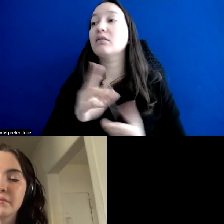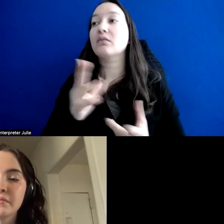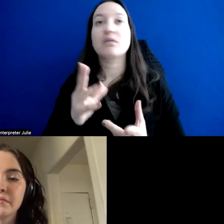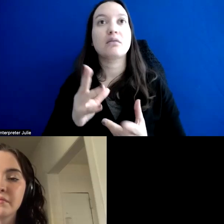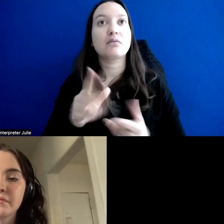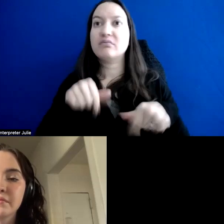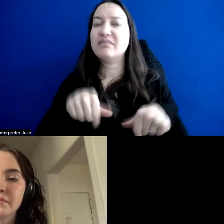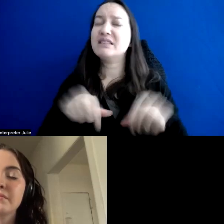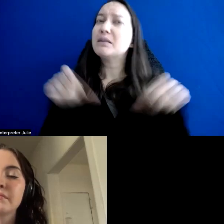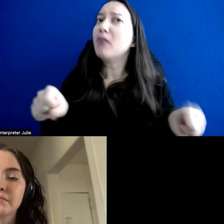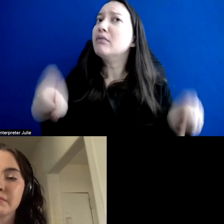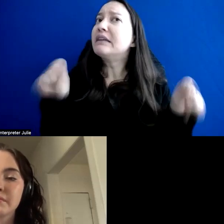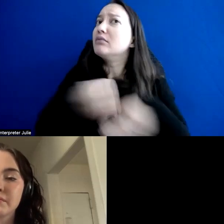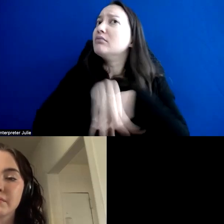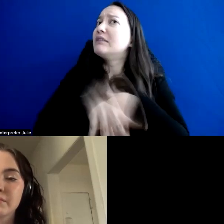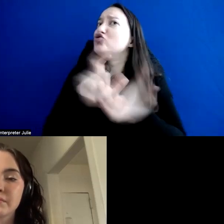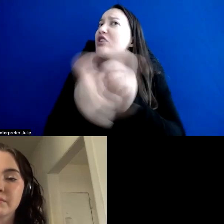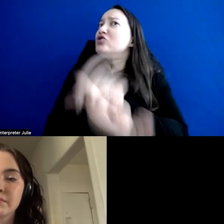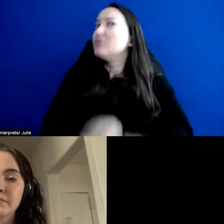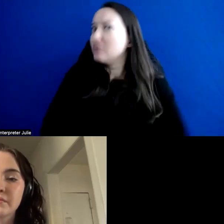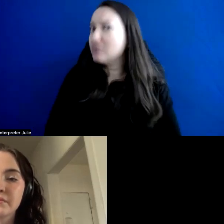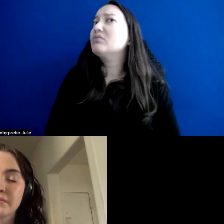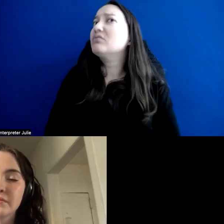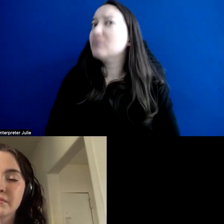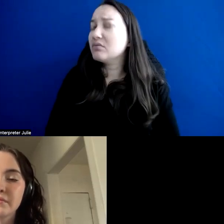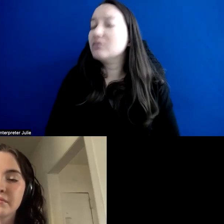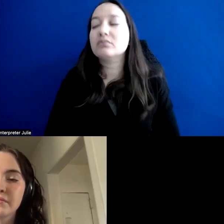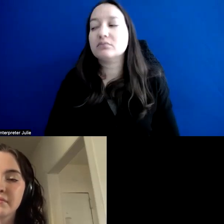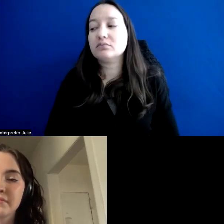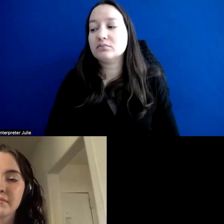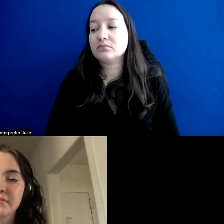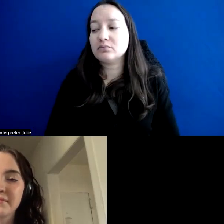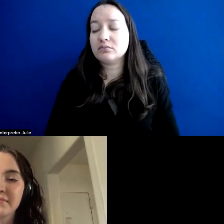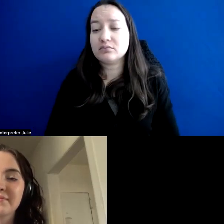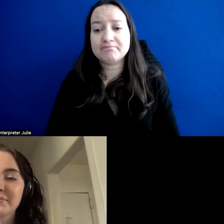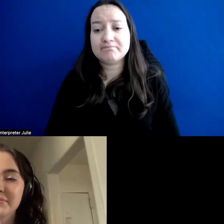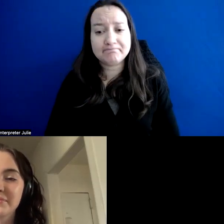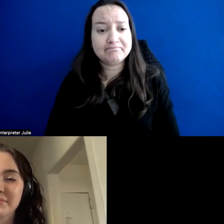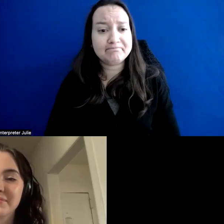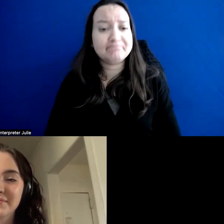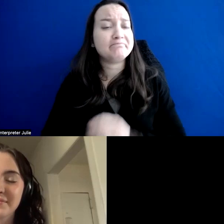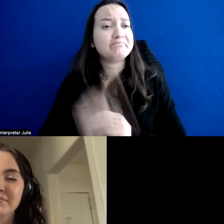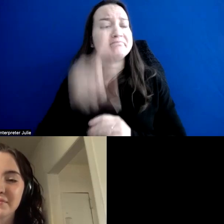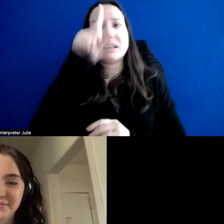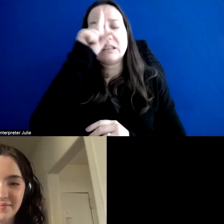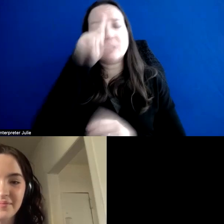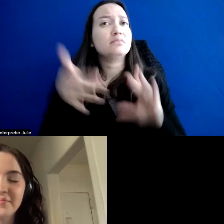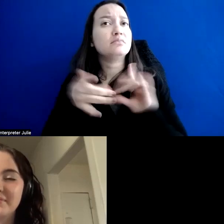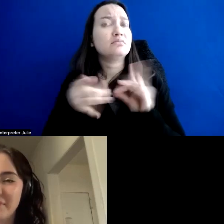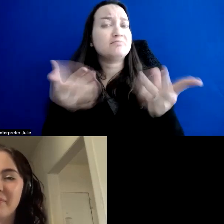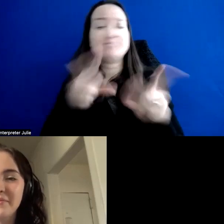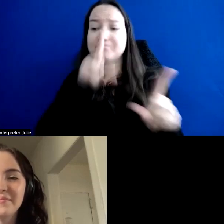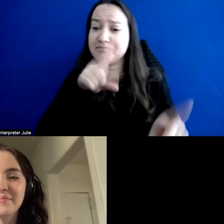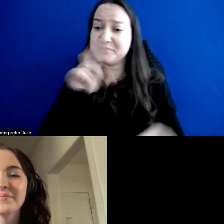that this is a possibility. And I think that's the best I can respond